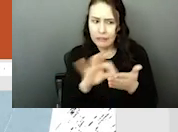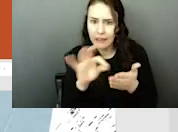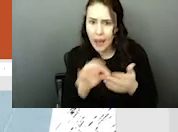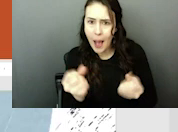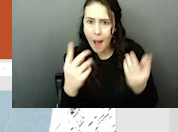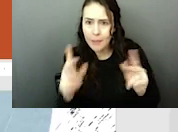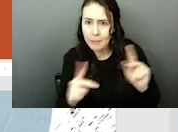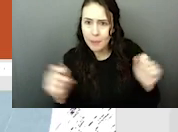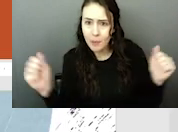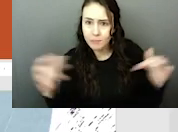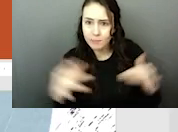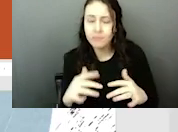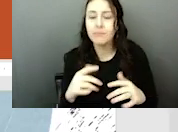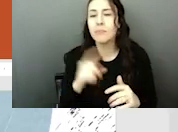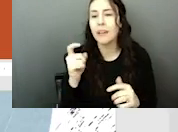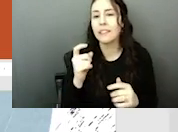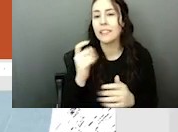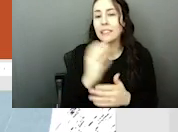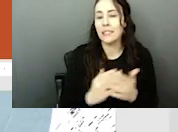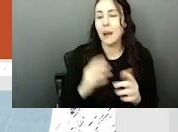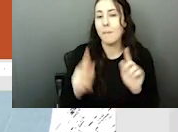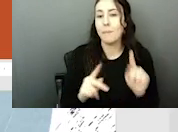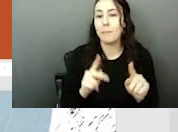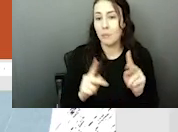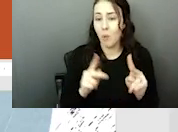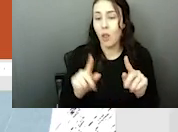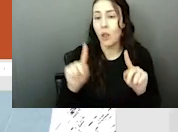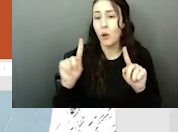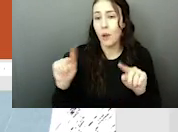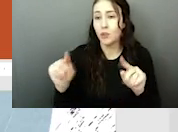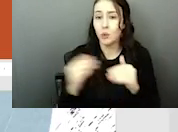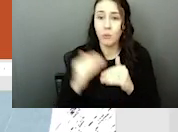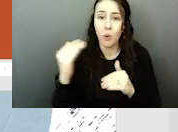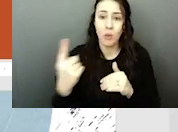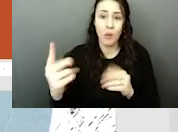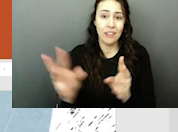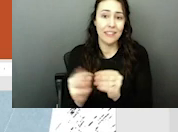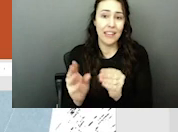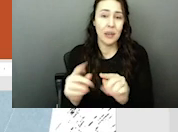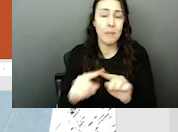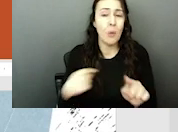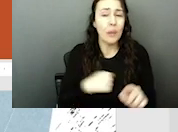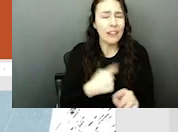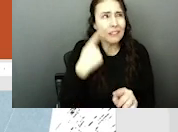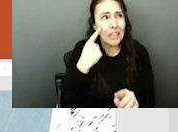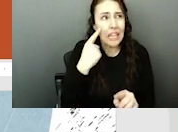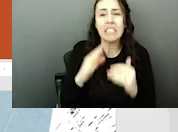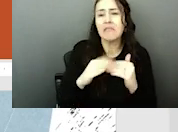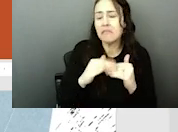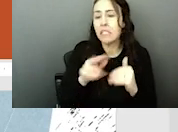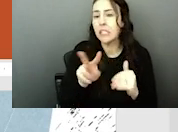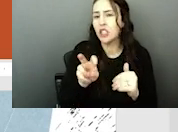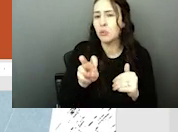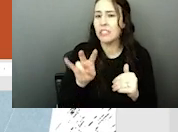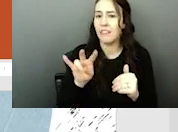because some people went to more than one session, but we are thinking that at least 275 people attended